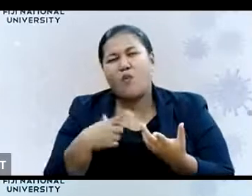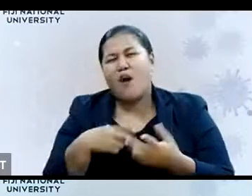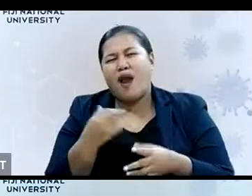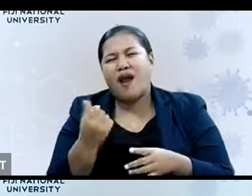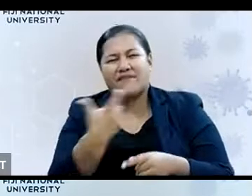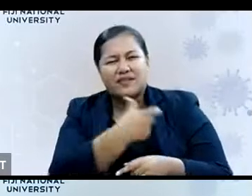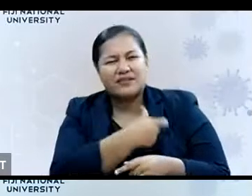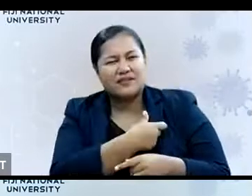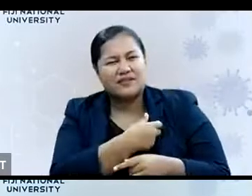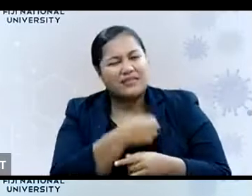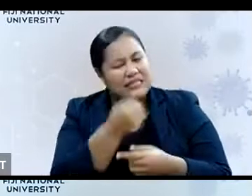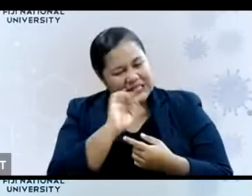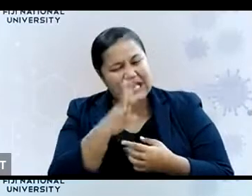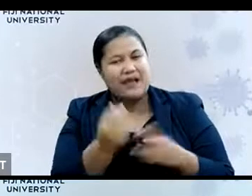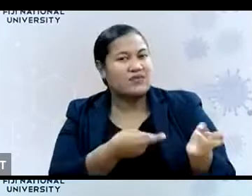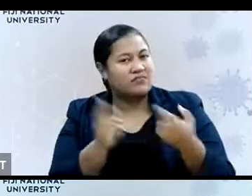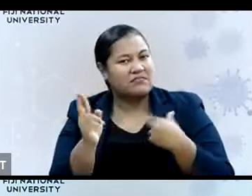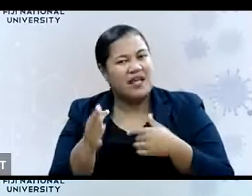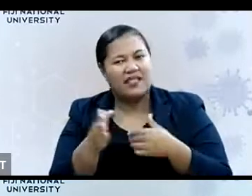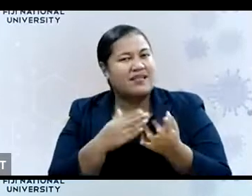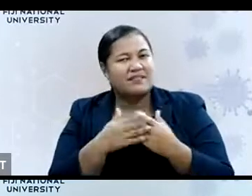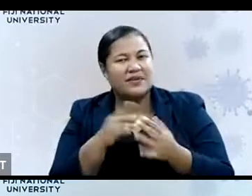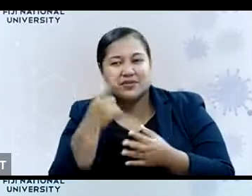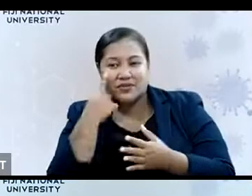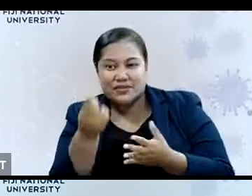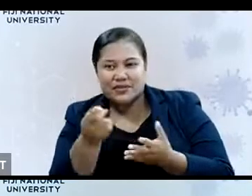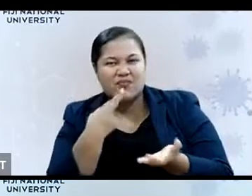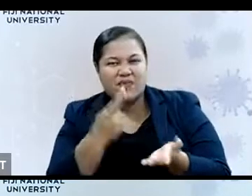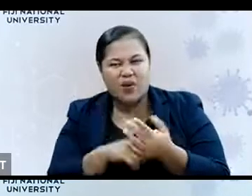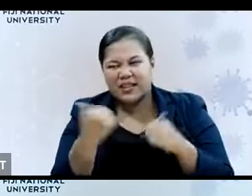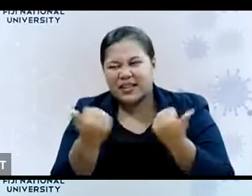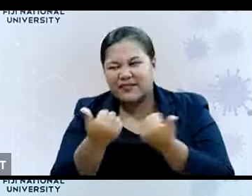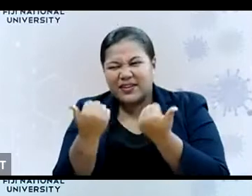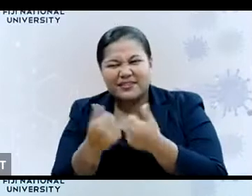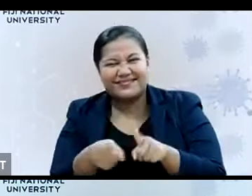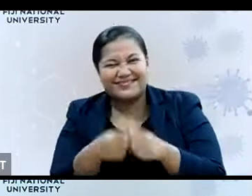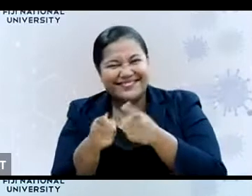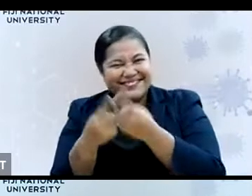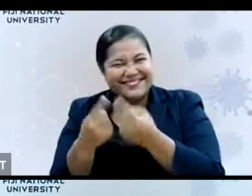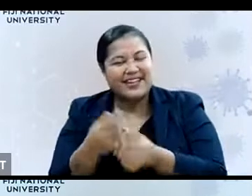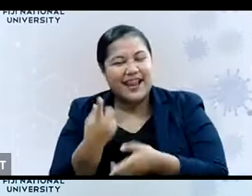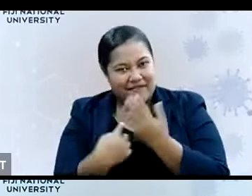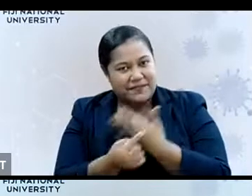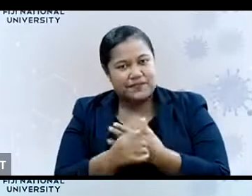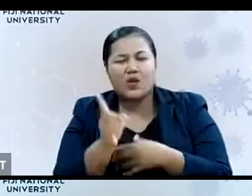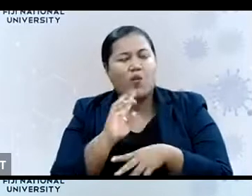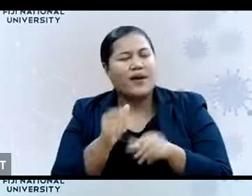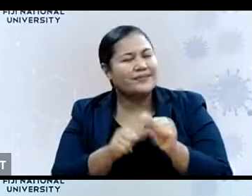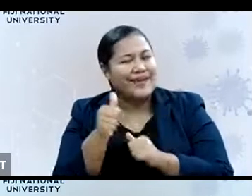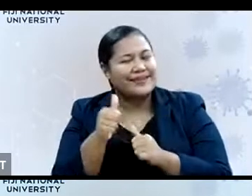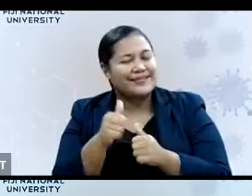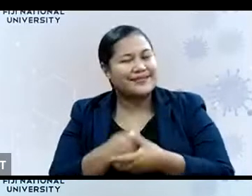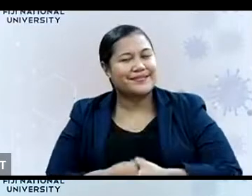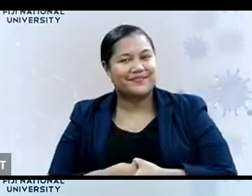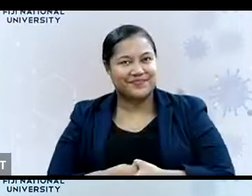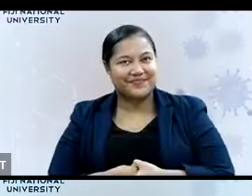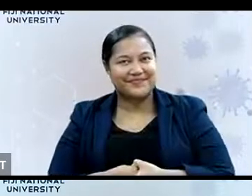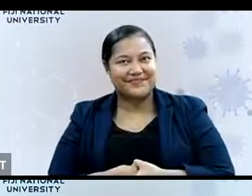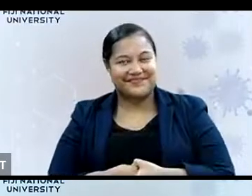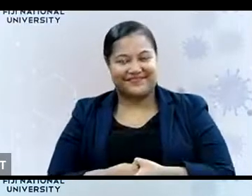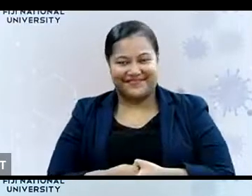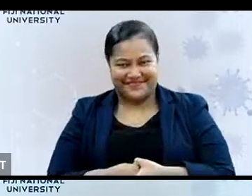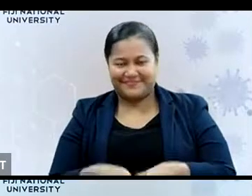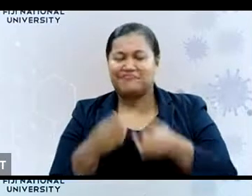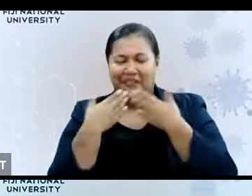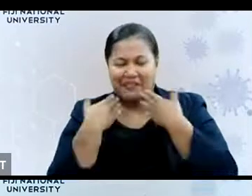still being recommended despite the reports of adverse events and maybe even deaths? Oh, thank you very much, Donald.